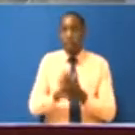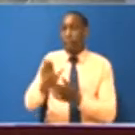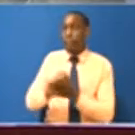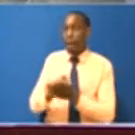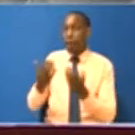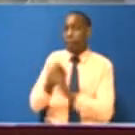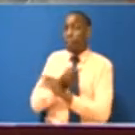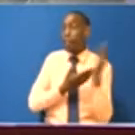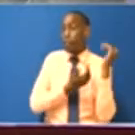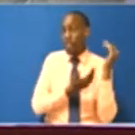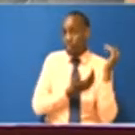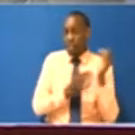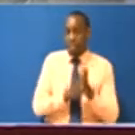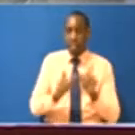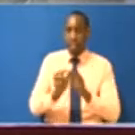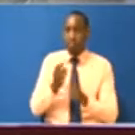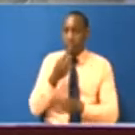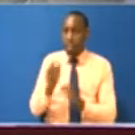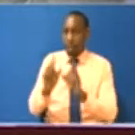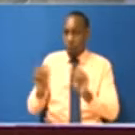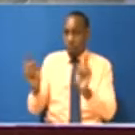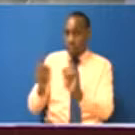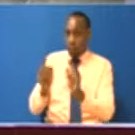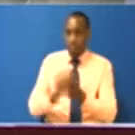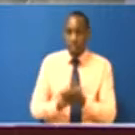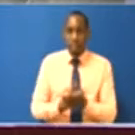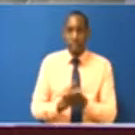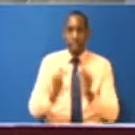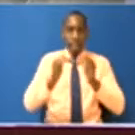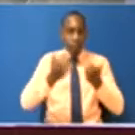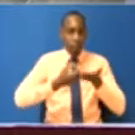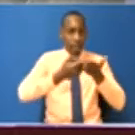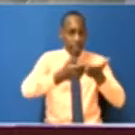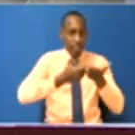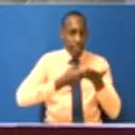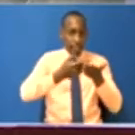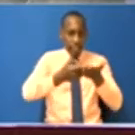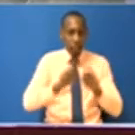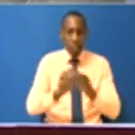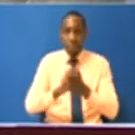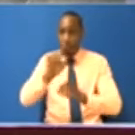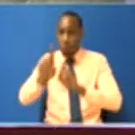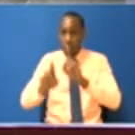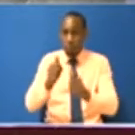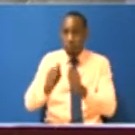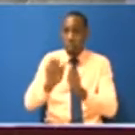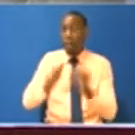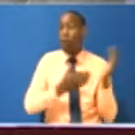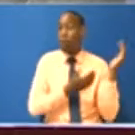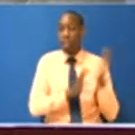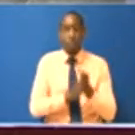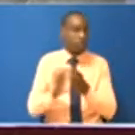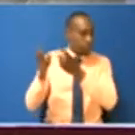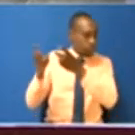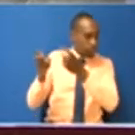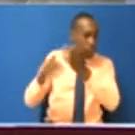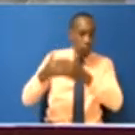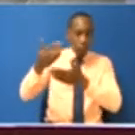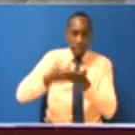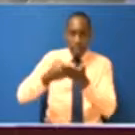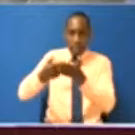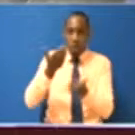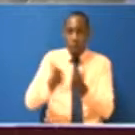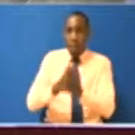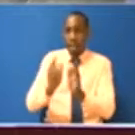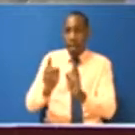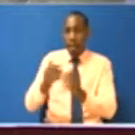do you anticipate and tell me this briefly the the level of debate the type of questions you now expect to hear in the next debate as compared to